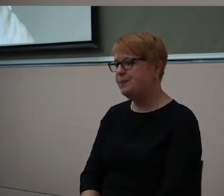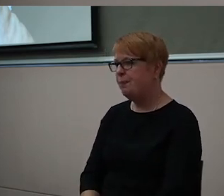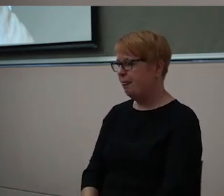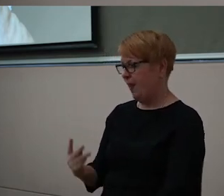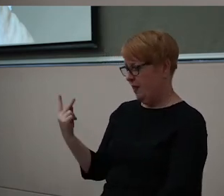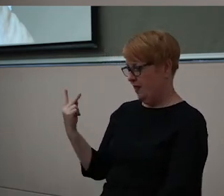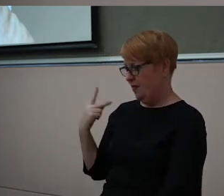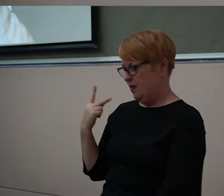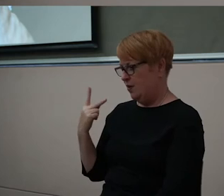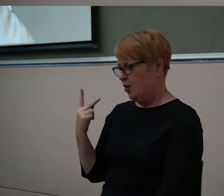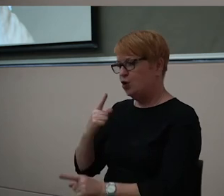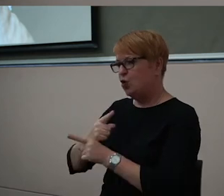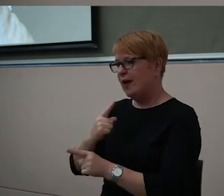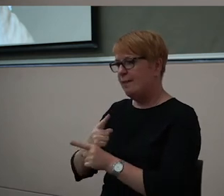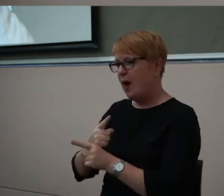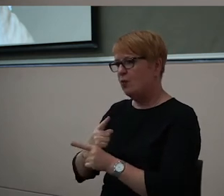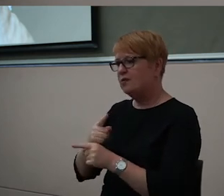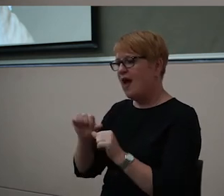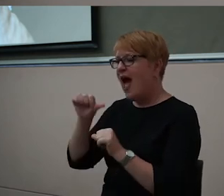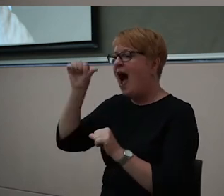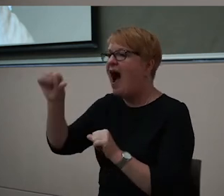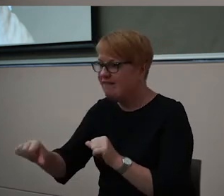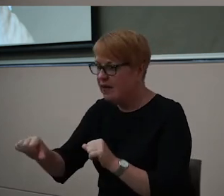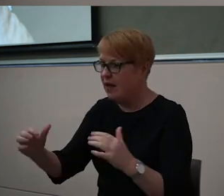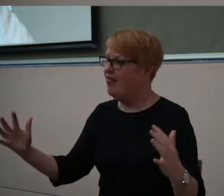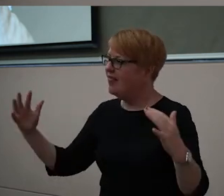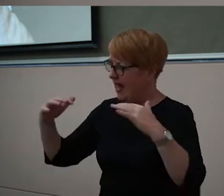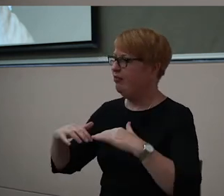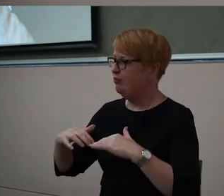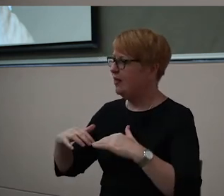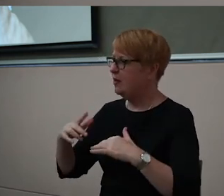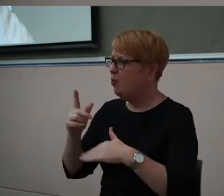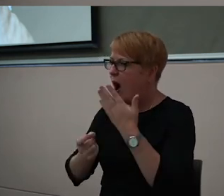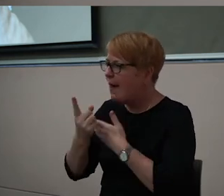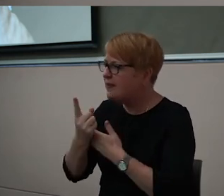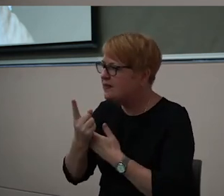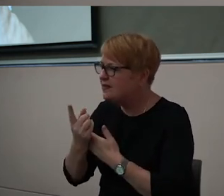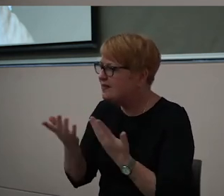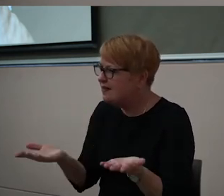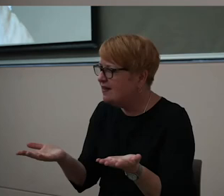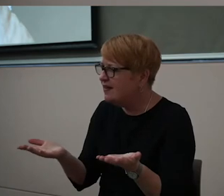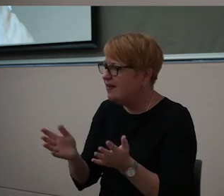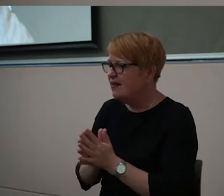different institutions, for example, when we do these gatherings over a period of time,